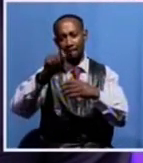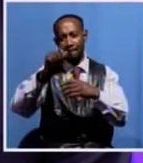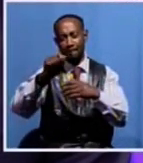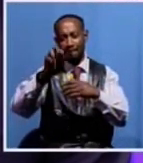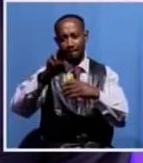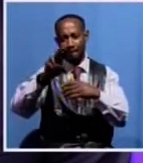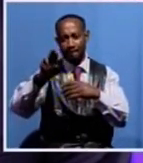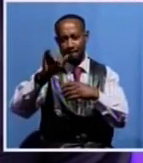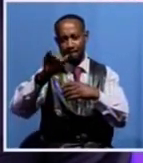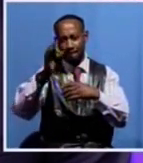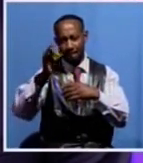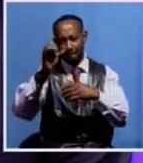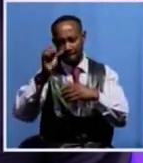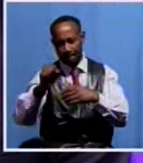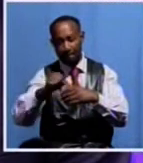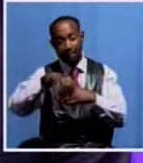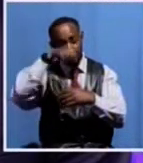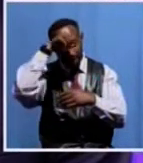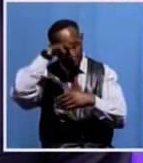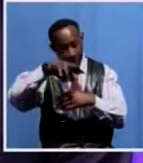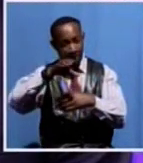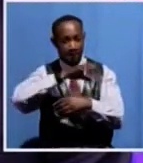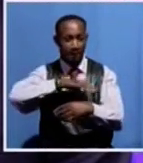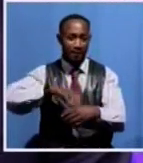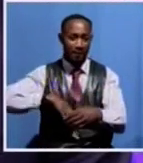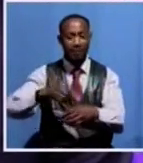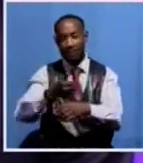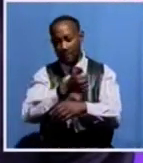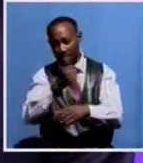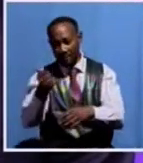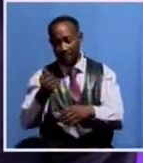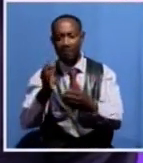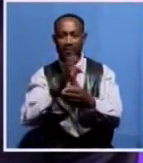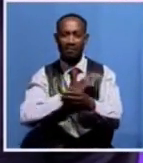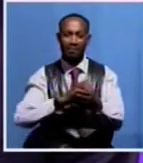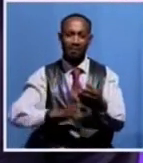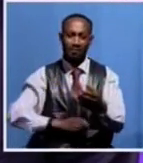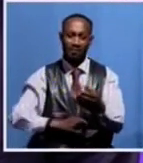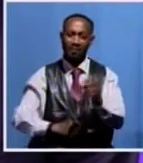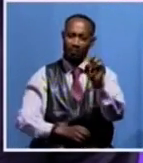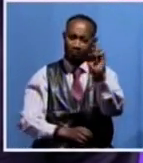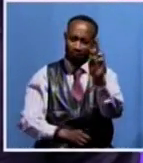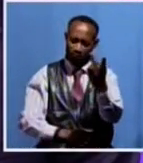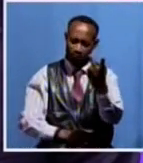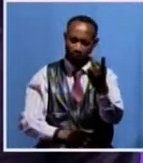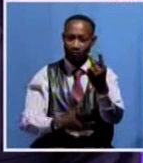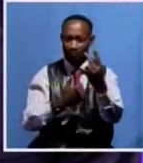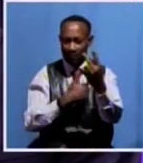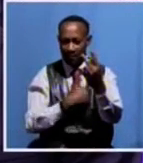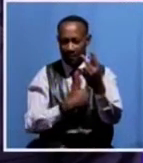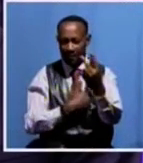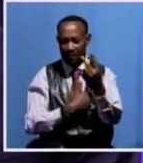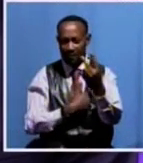companies and also to some extent other entities. And two, that there was very often a mismatch